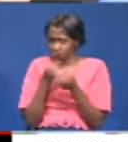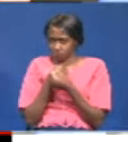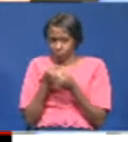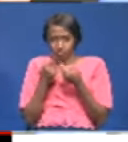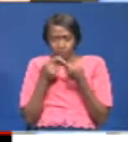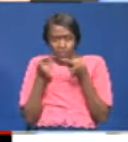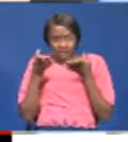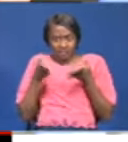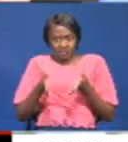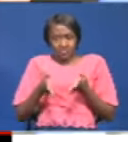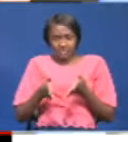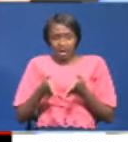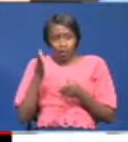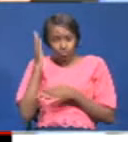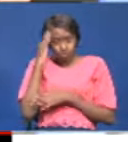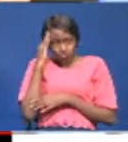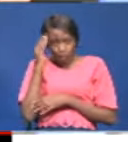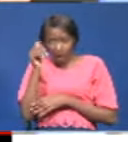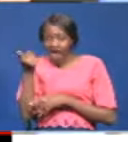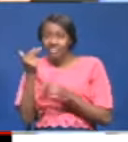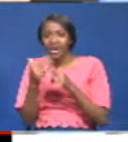pseudo accounts, pseudonyms.